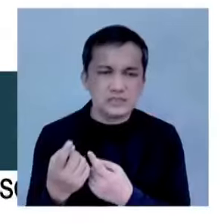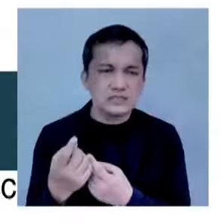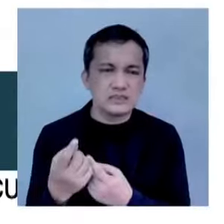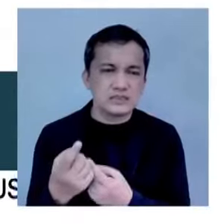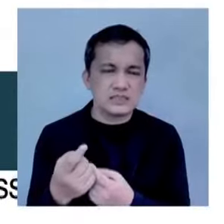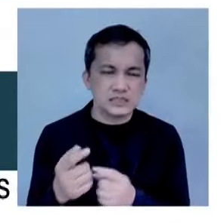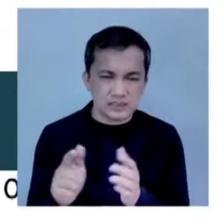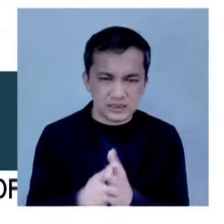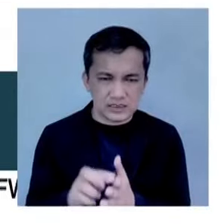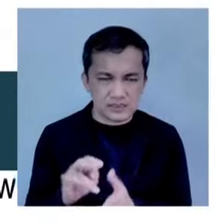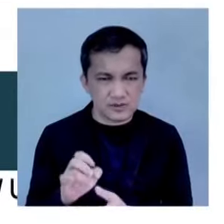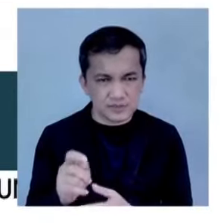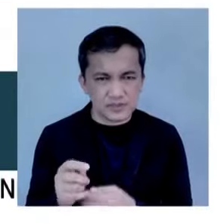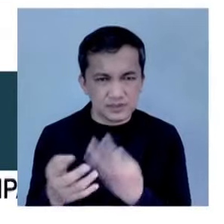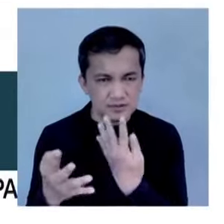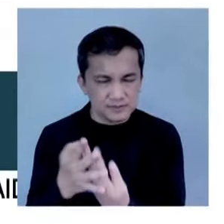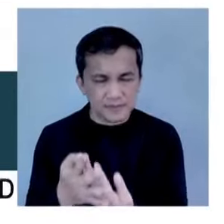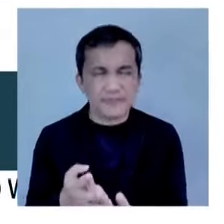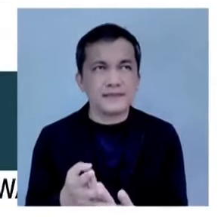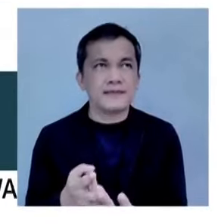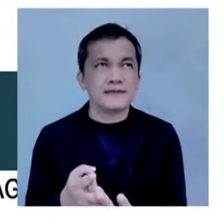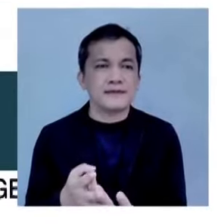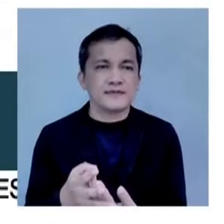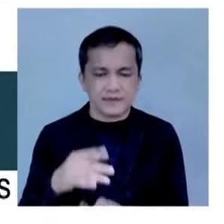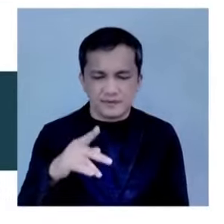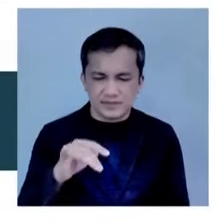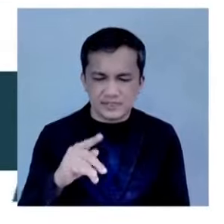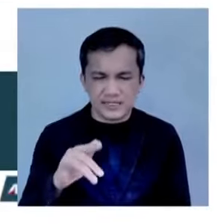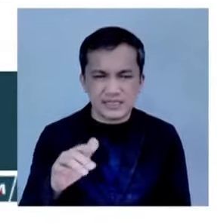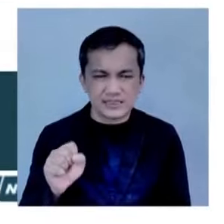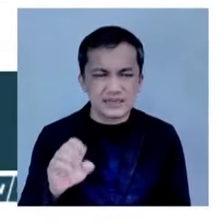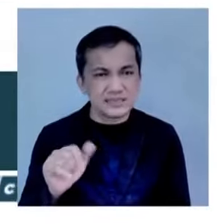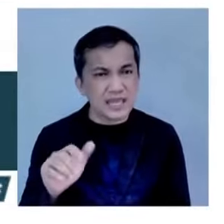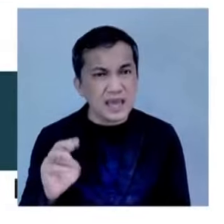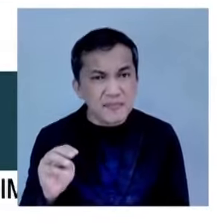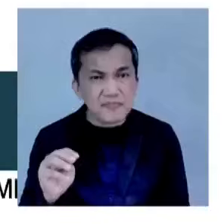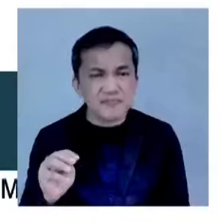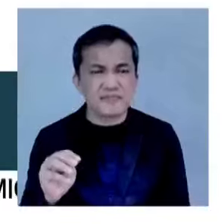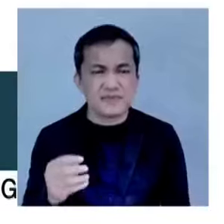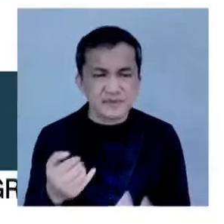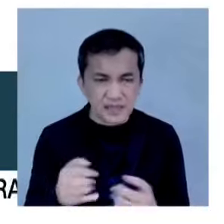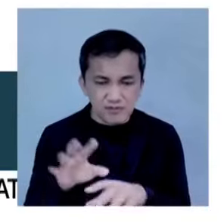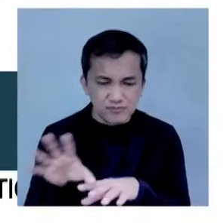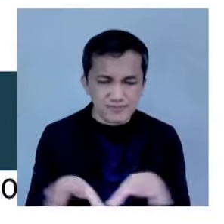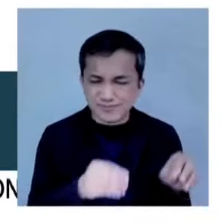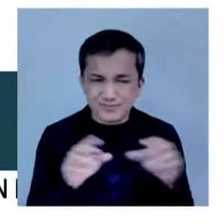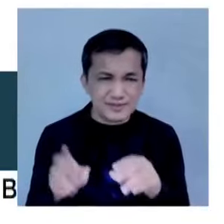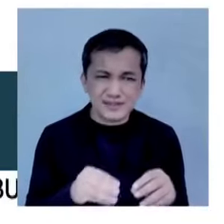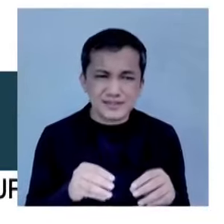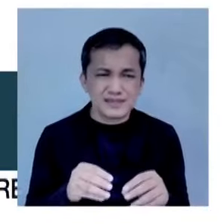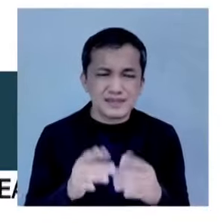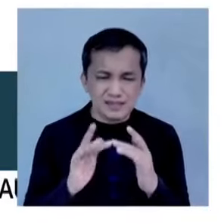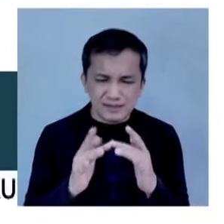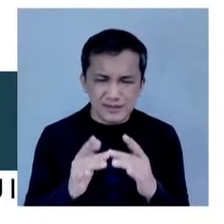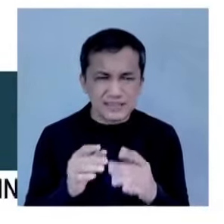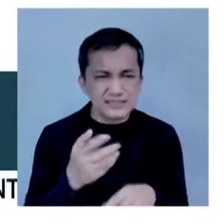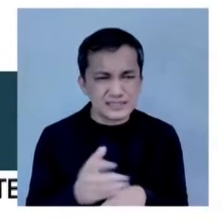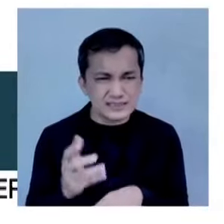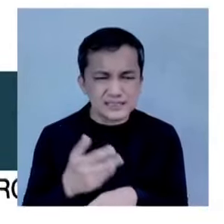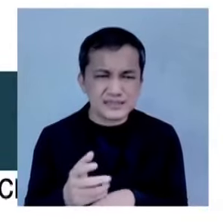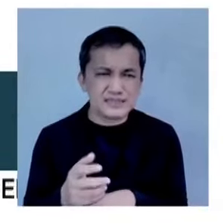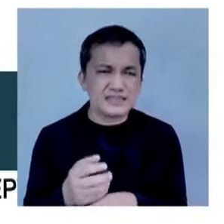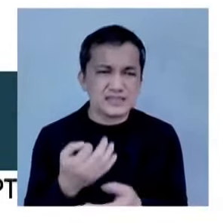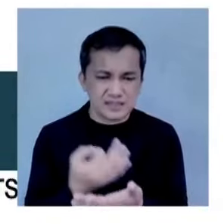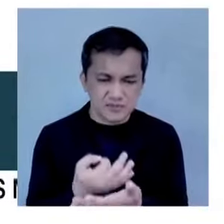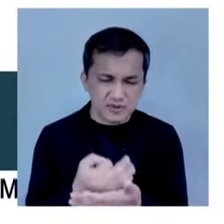recruitment and detention, the Pastilla scam, at ngayon itong human trafficking, cyber scamming, money